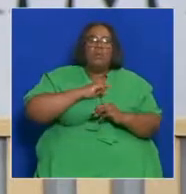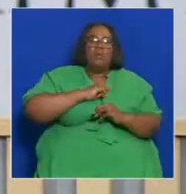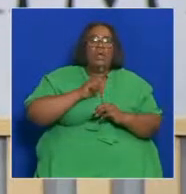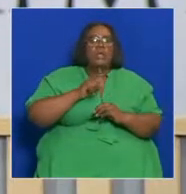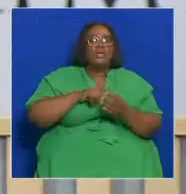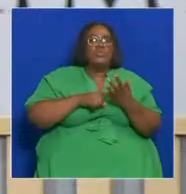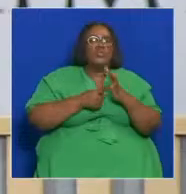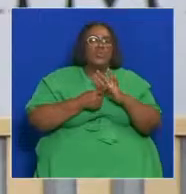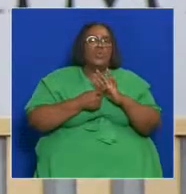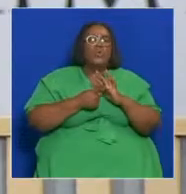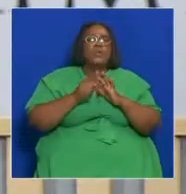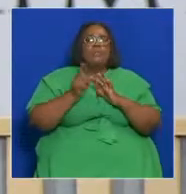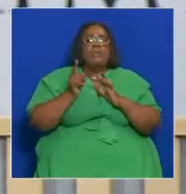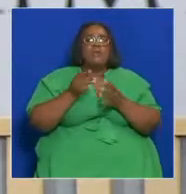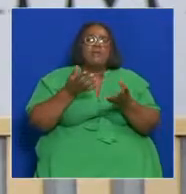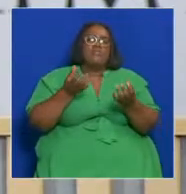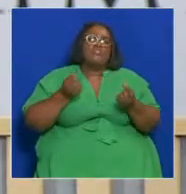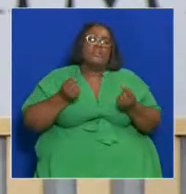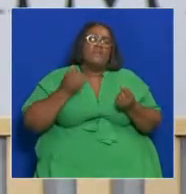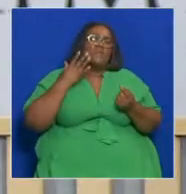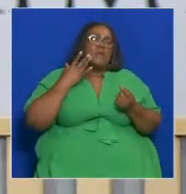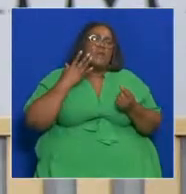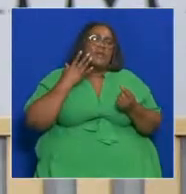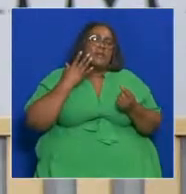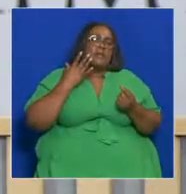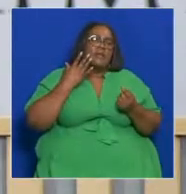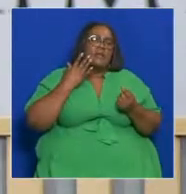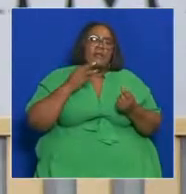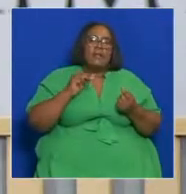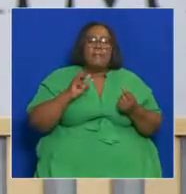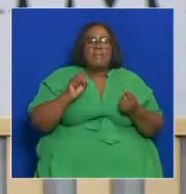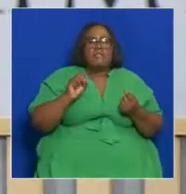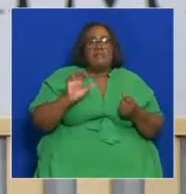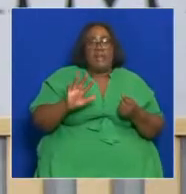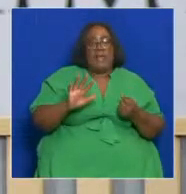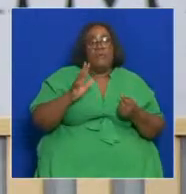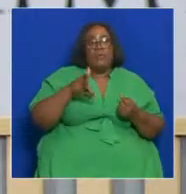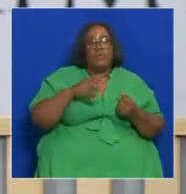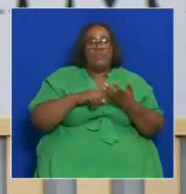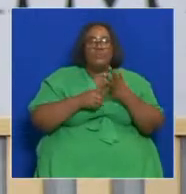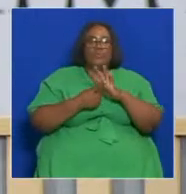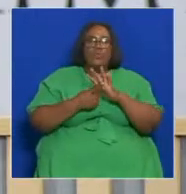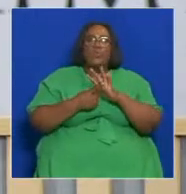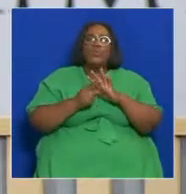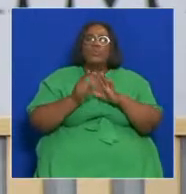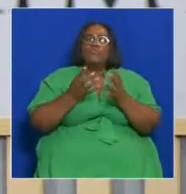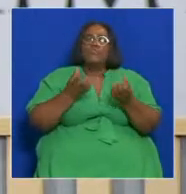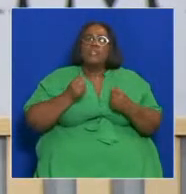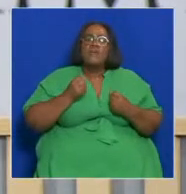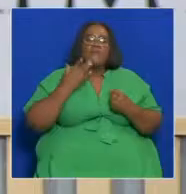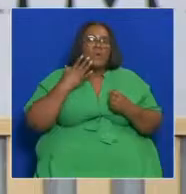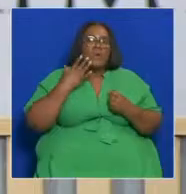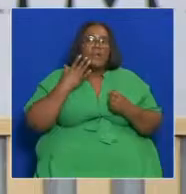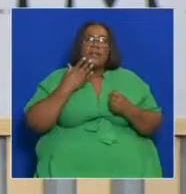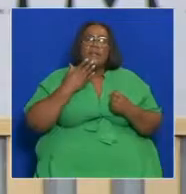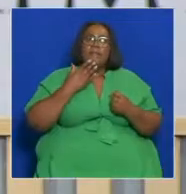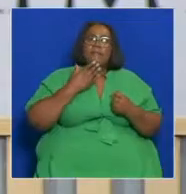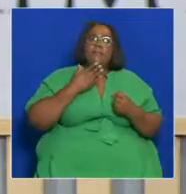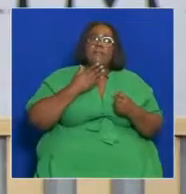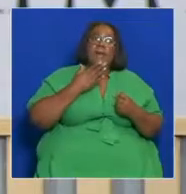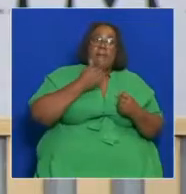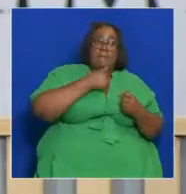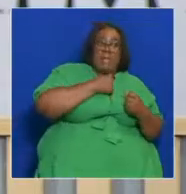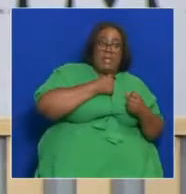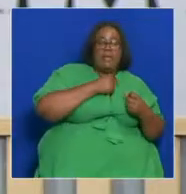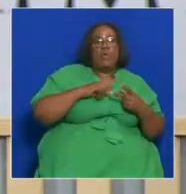The MS5 would show when they were received either by me or Chief